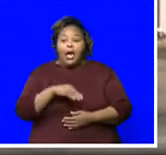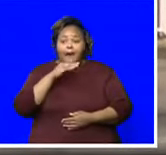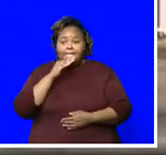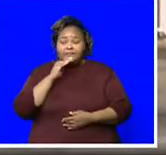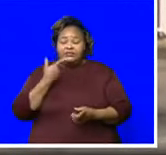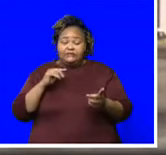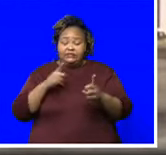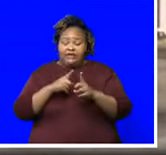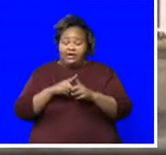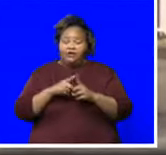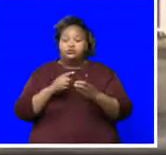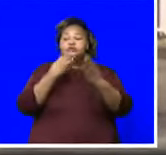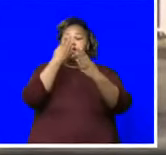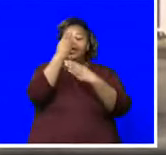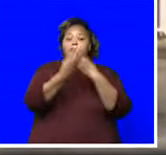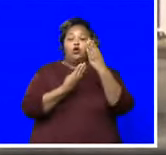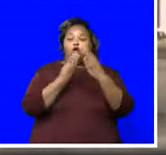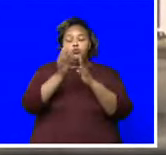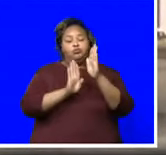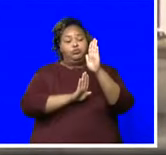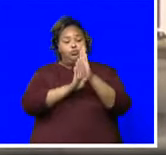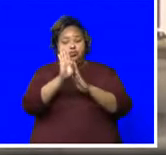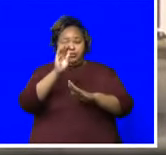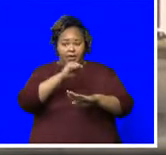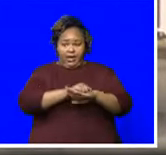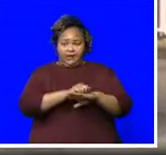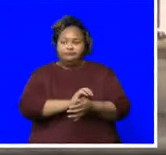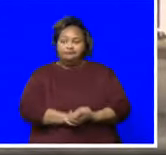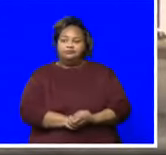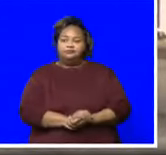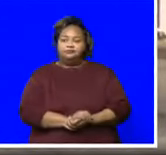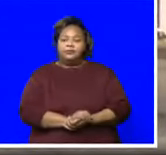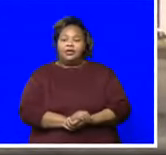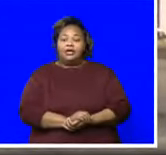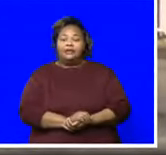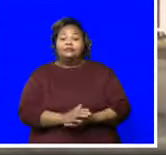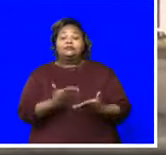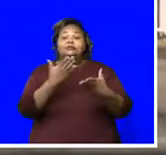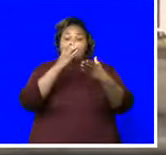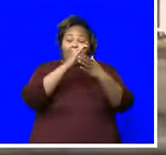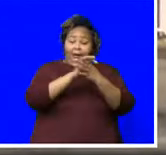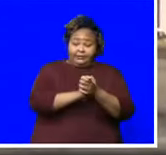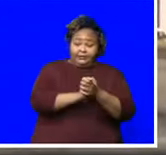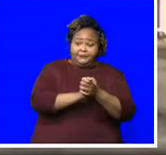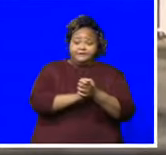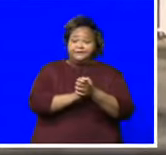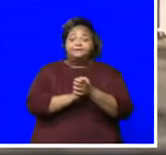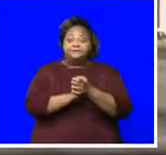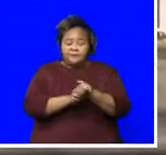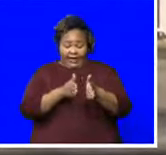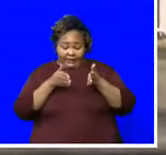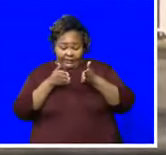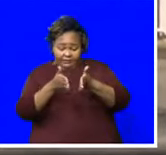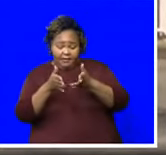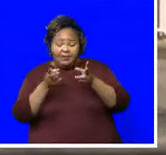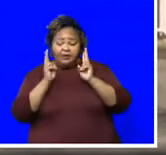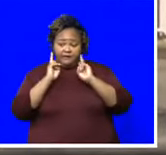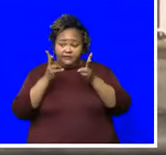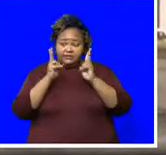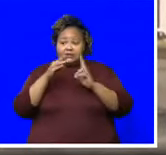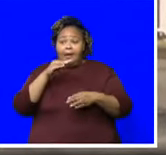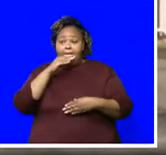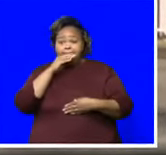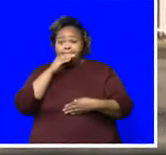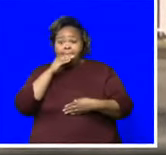kuthuthukisa umnotho edolobheni ngekusebenzisa tekuvakasha Le facility lena ke ngilenye le promoter dona de